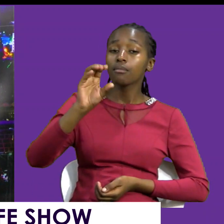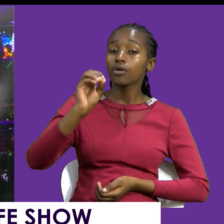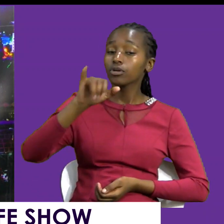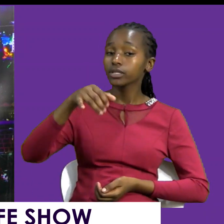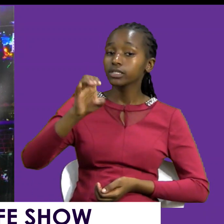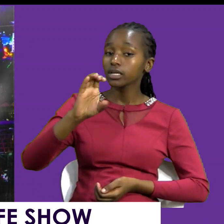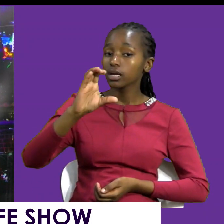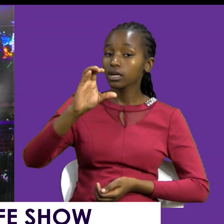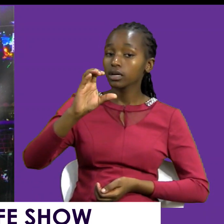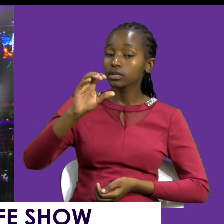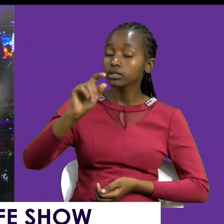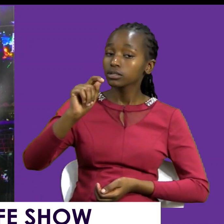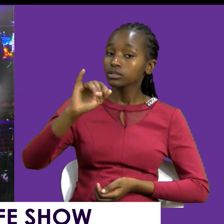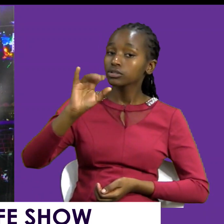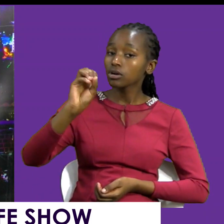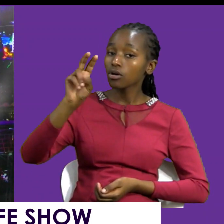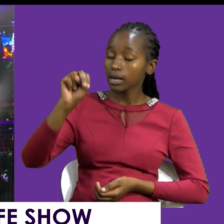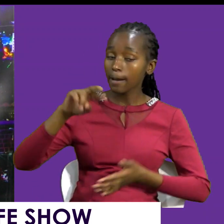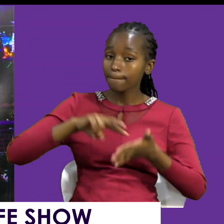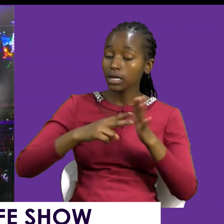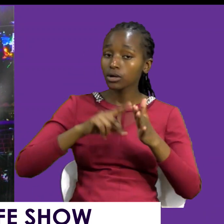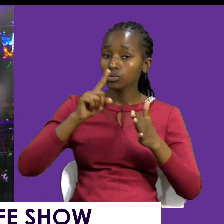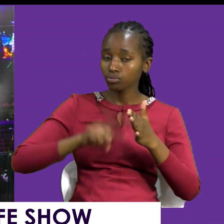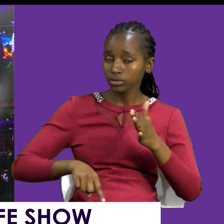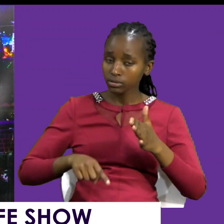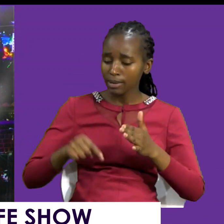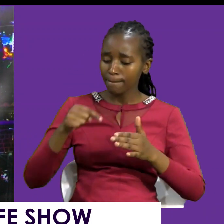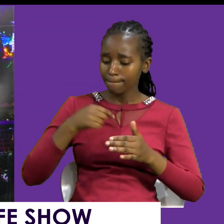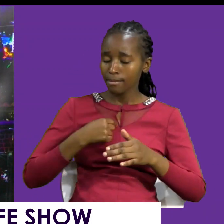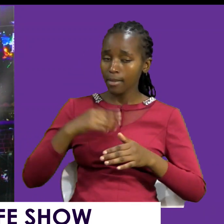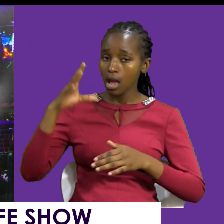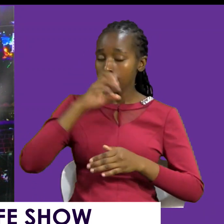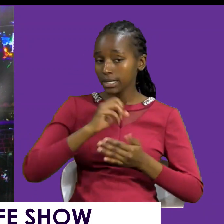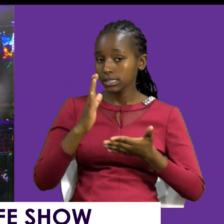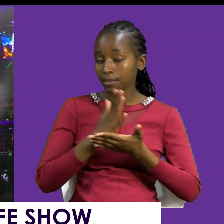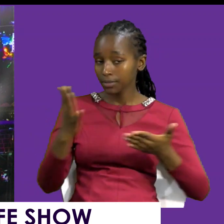missing in something. There is a lot of